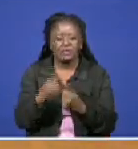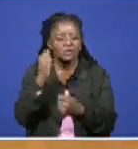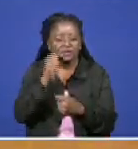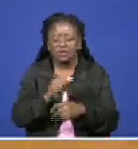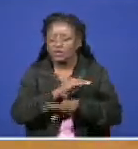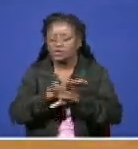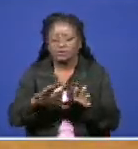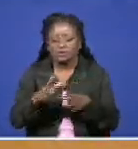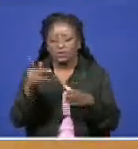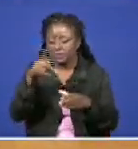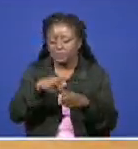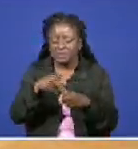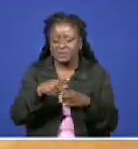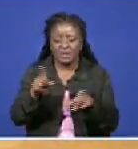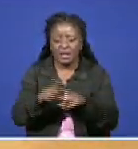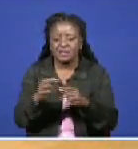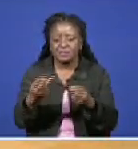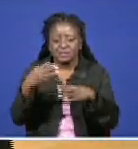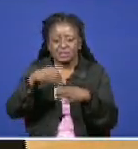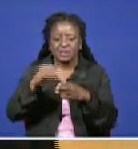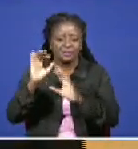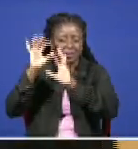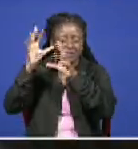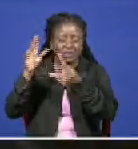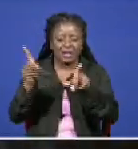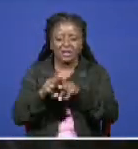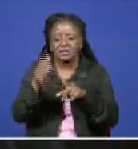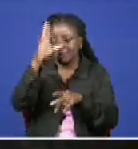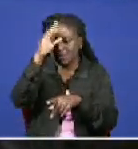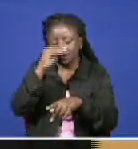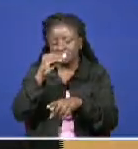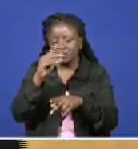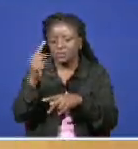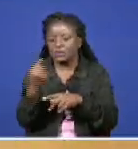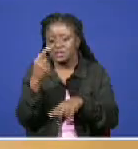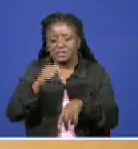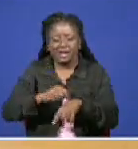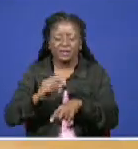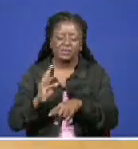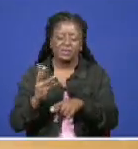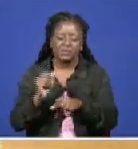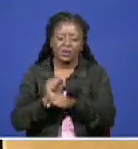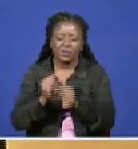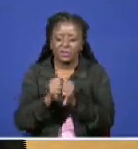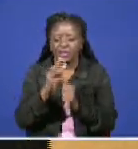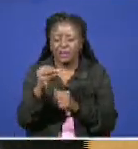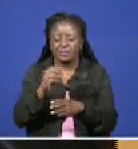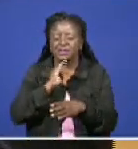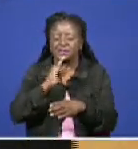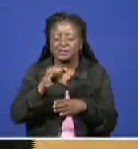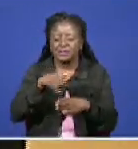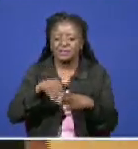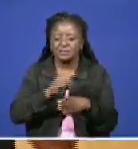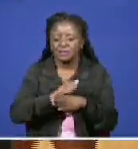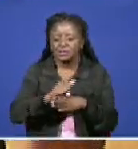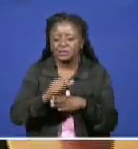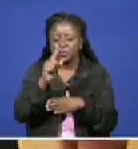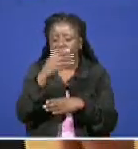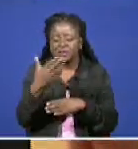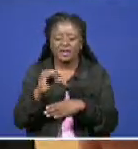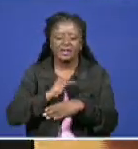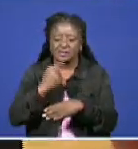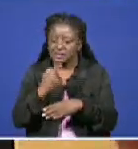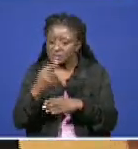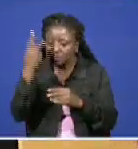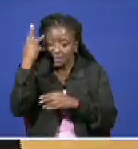don't participate as much in basketball as boys do. So really the only time we get to work with them is in practice. And that's one of the things I'd say to parents and I'd say to